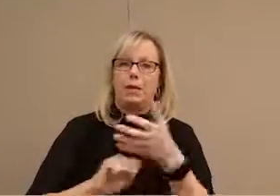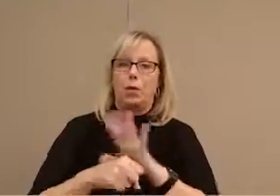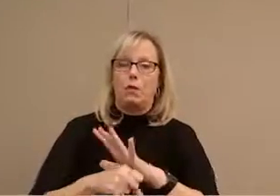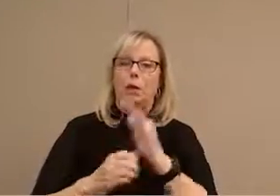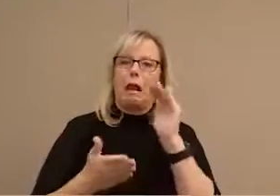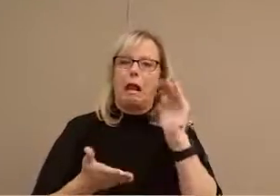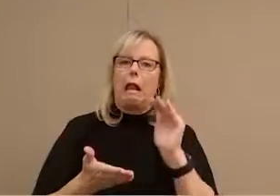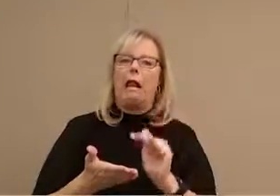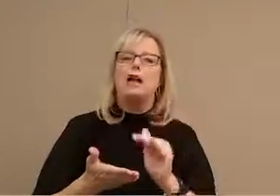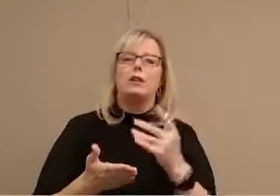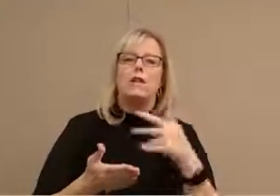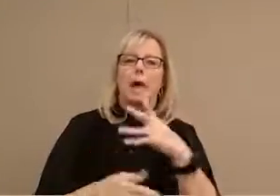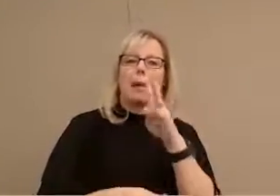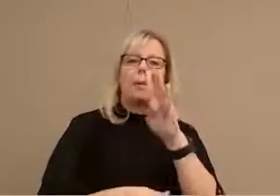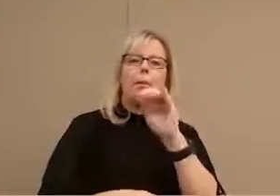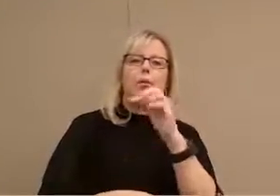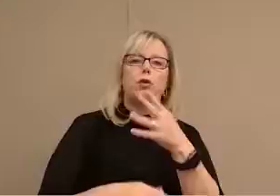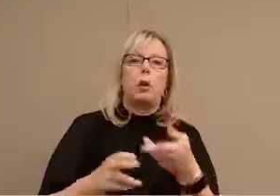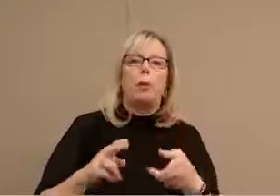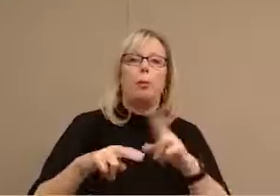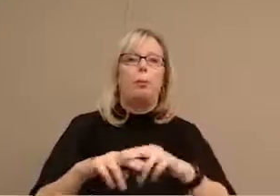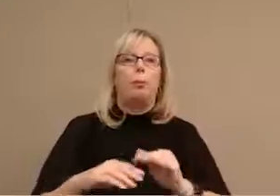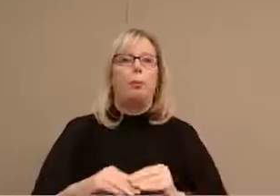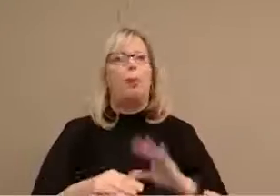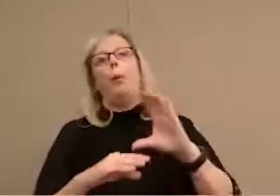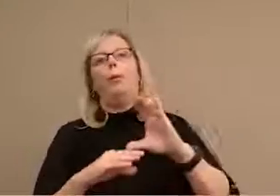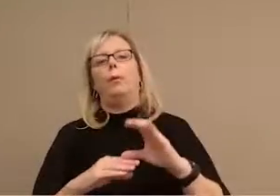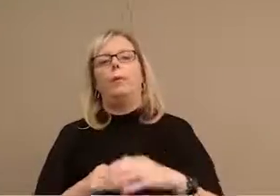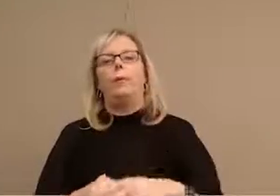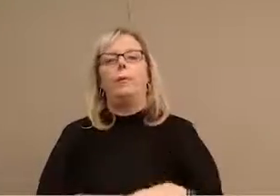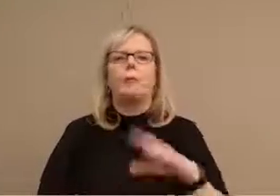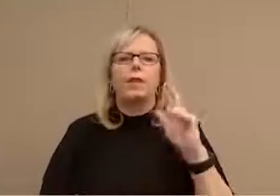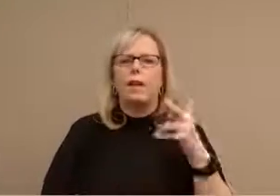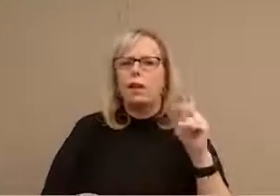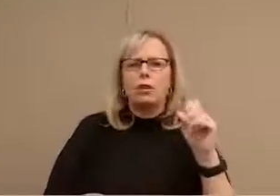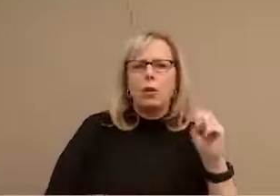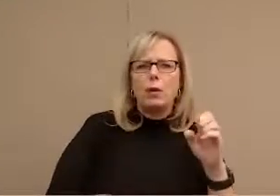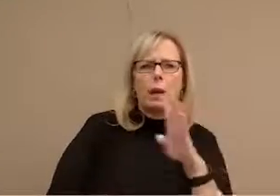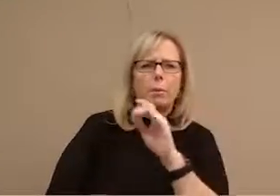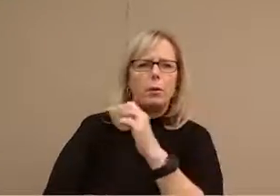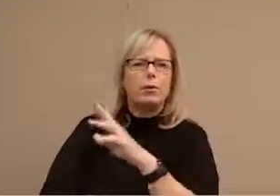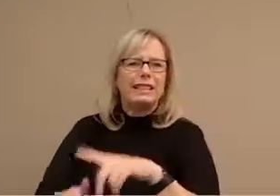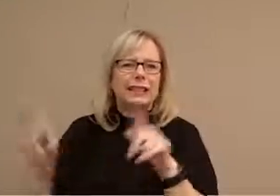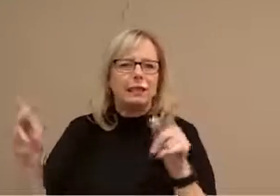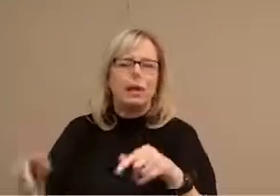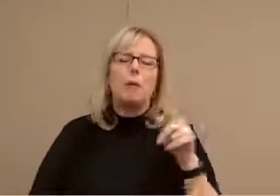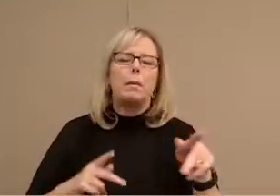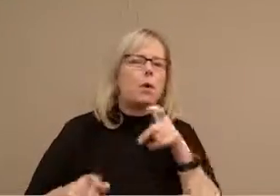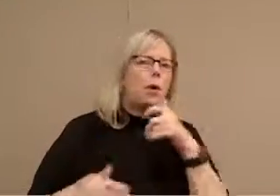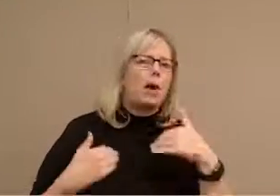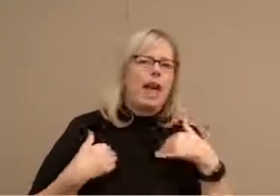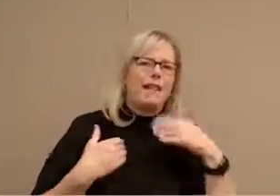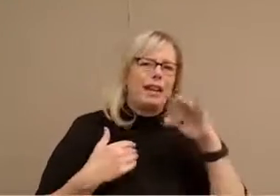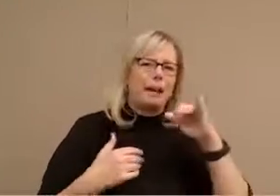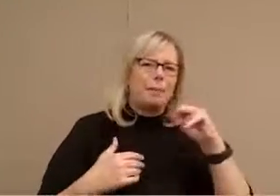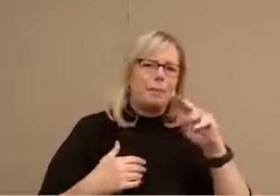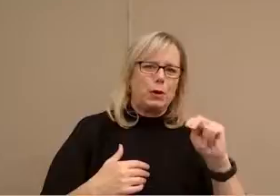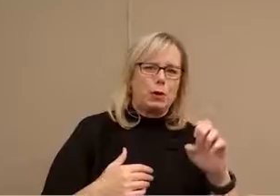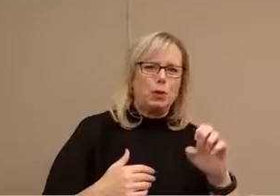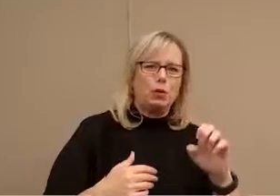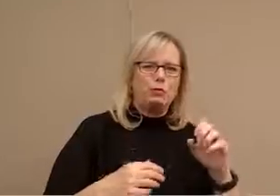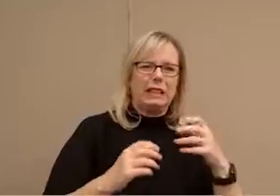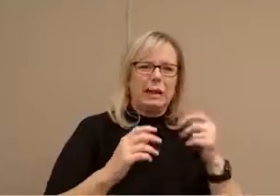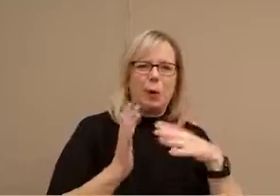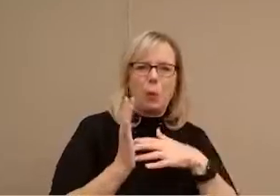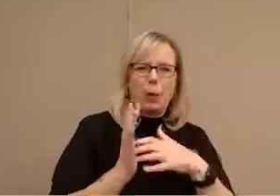recommended. So what is the difference between a third dose and a booster? So for those who are moderately to substantially immunocompromised, those are the individuals